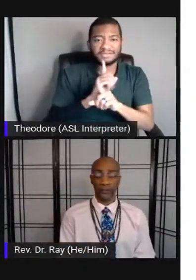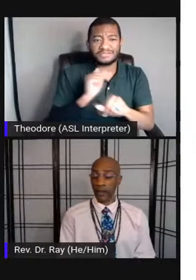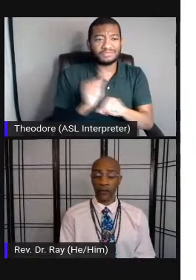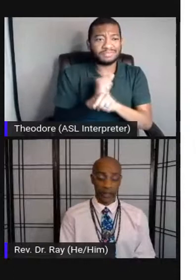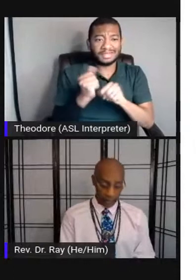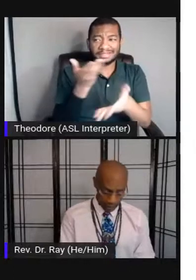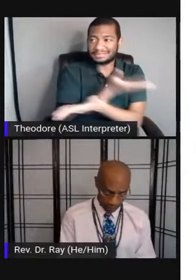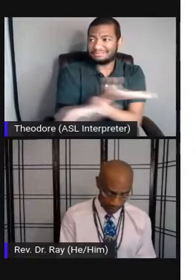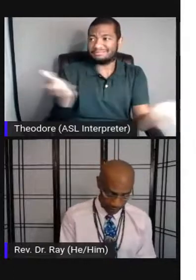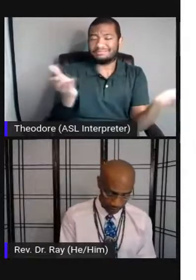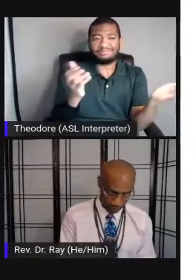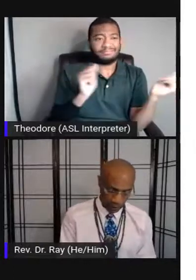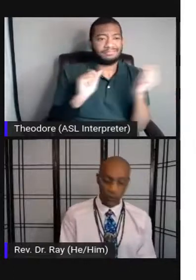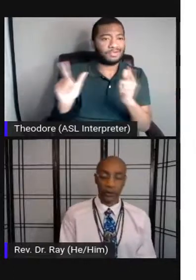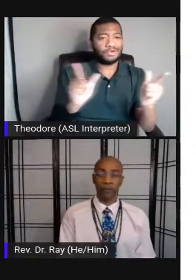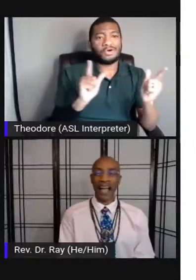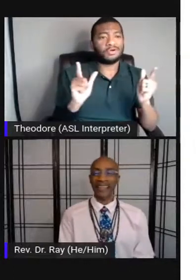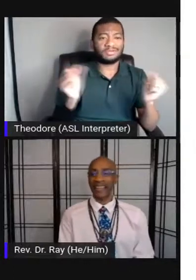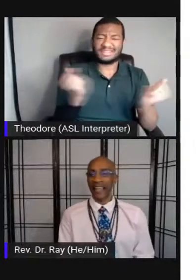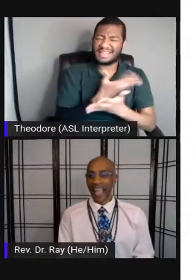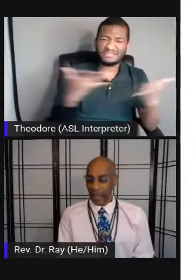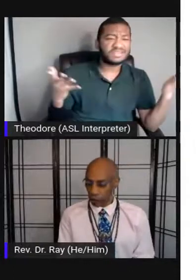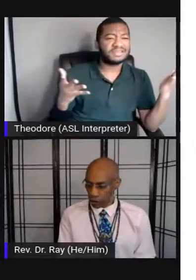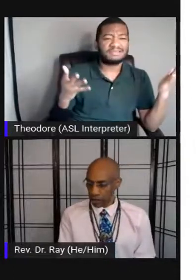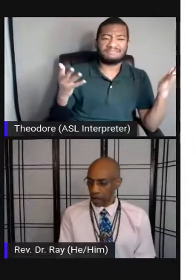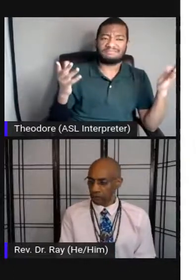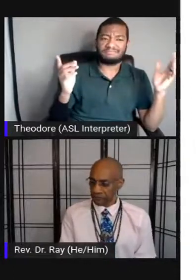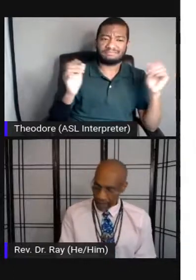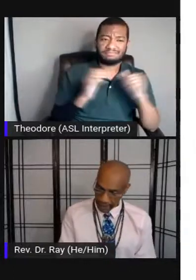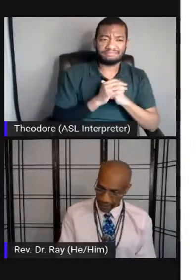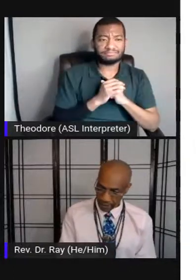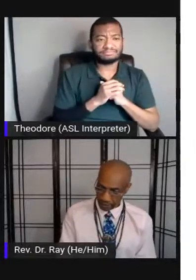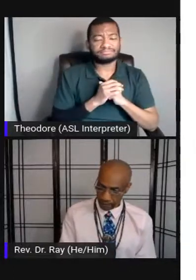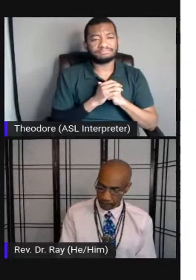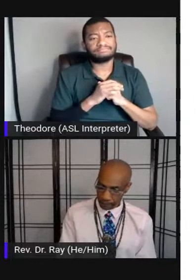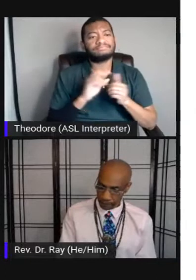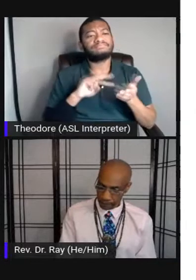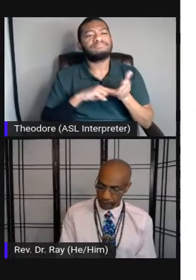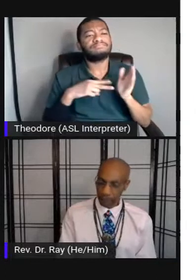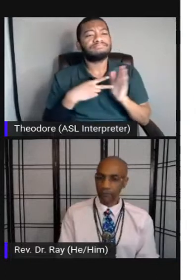all there is. So the binding energy of faith,